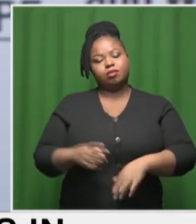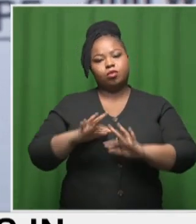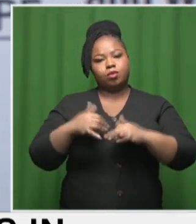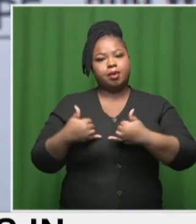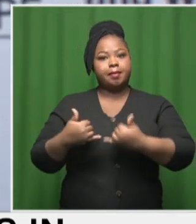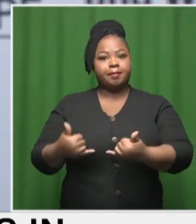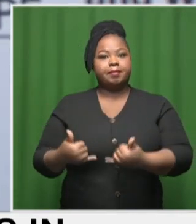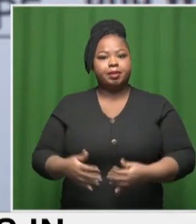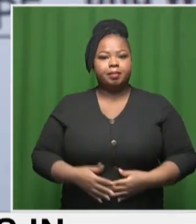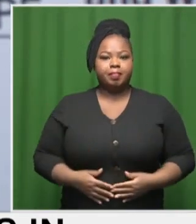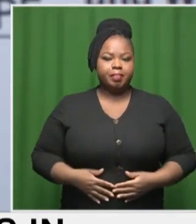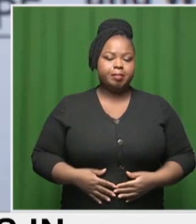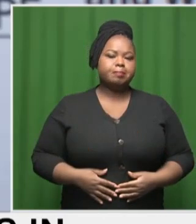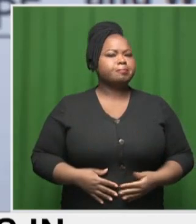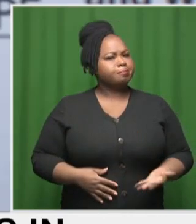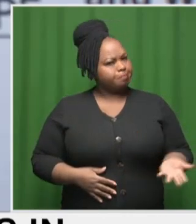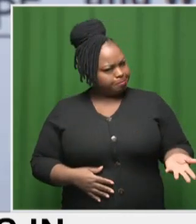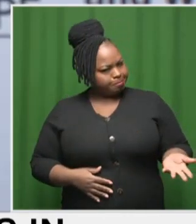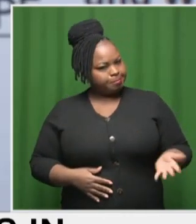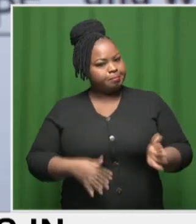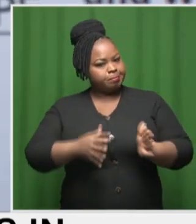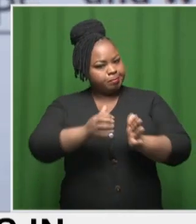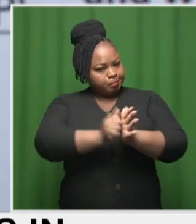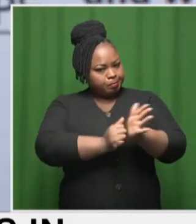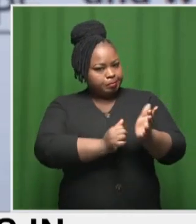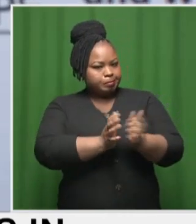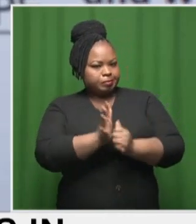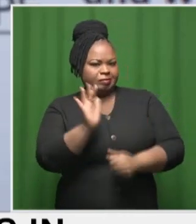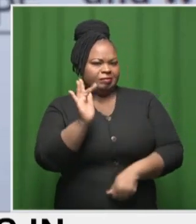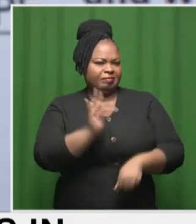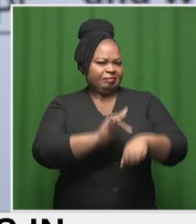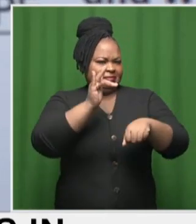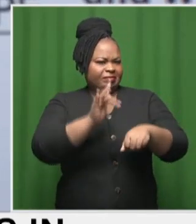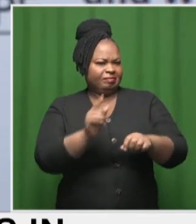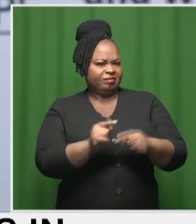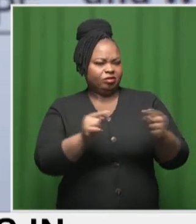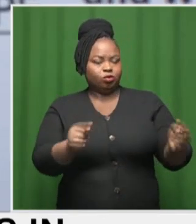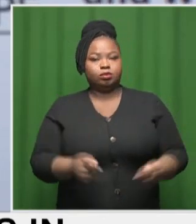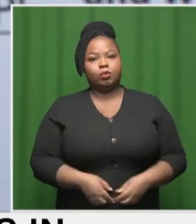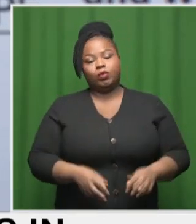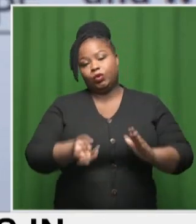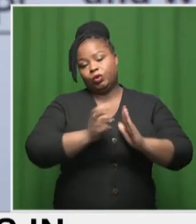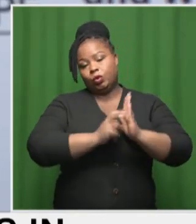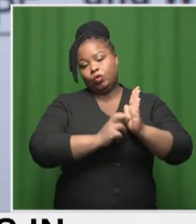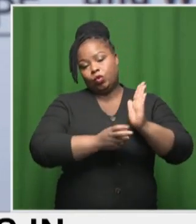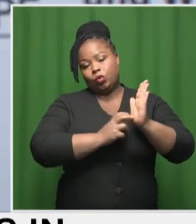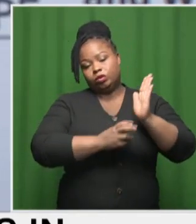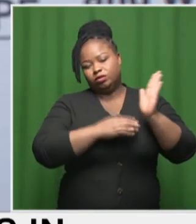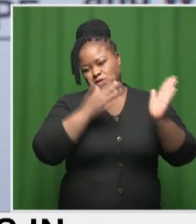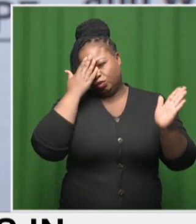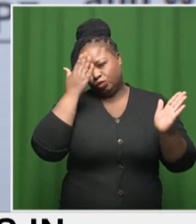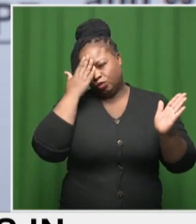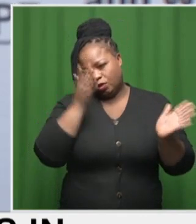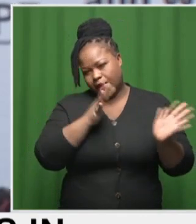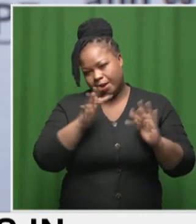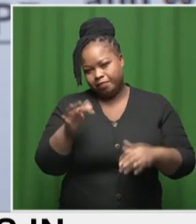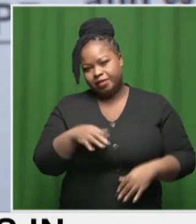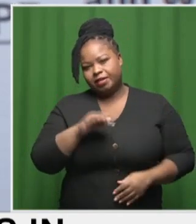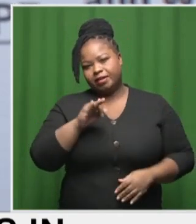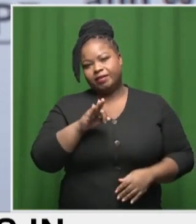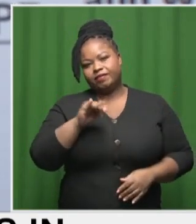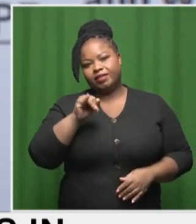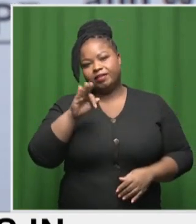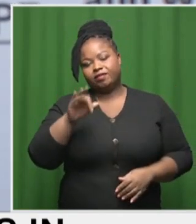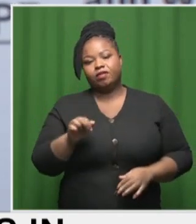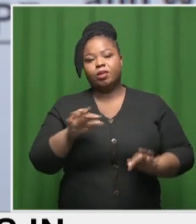Africa came fourth. So you have to wear gloves, you're not allowed to touch it. There's a whole bunch of protocol. I think you know how the protocol works with the FIFA World Cup trophy,